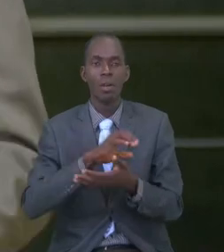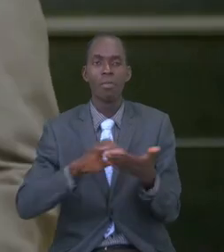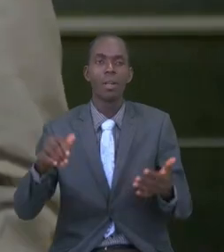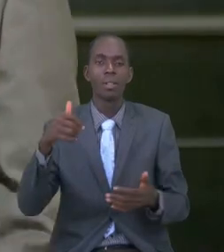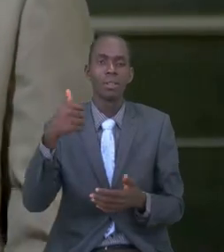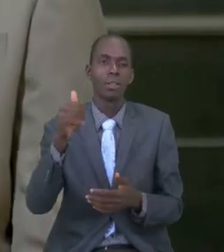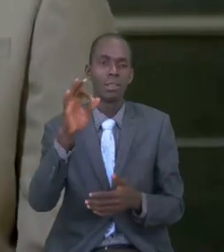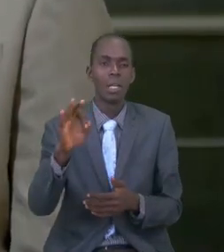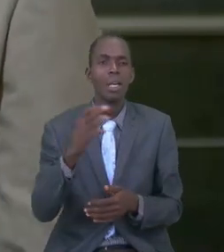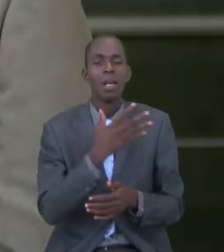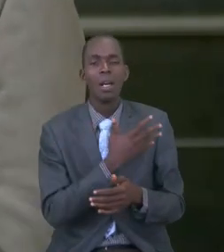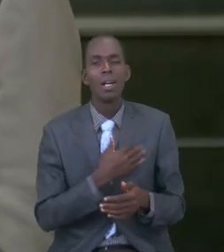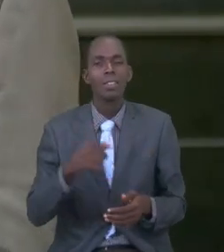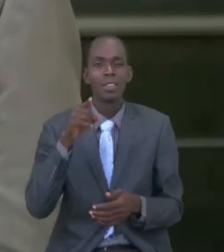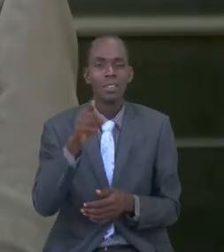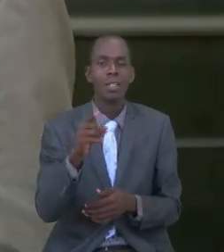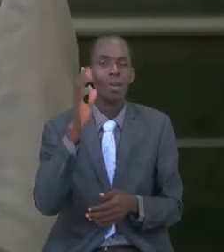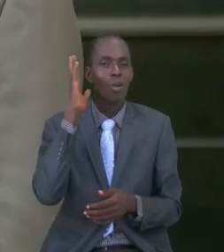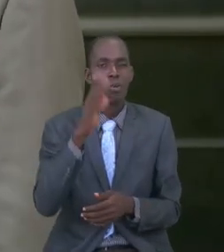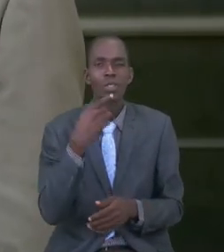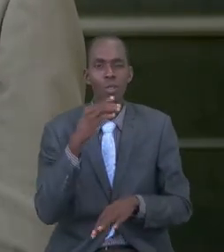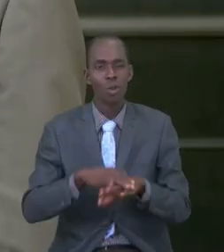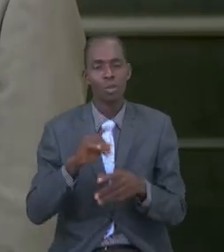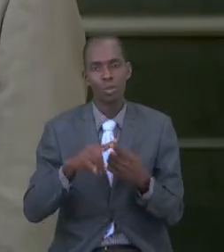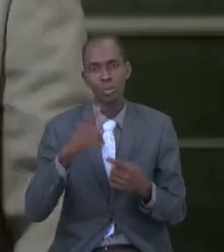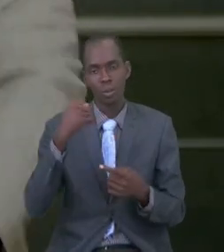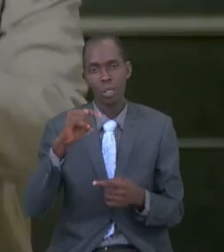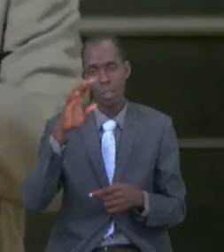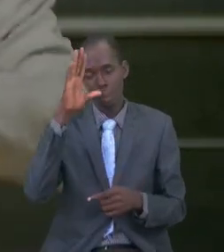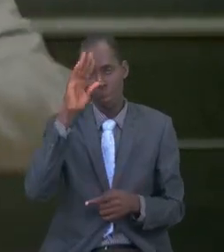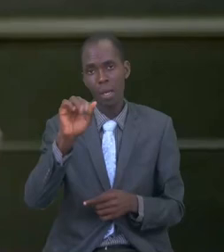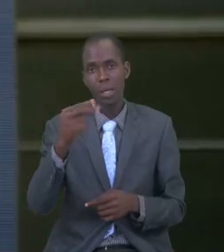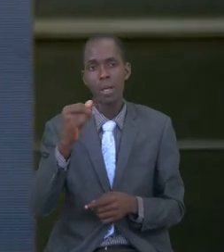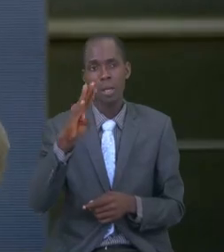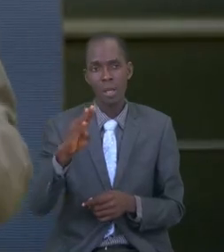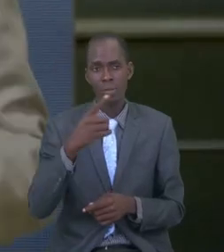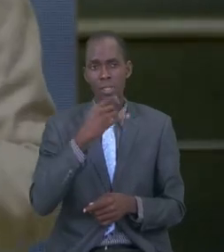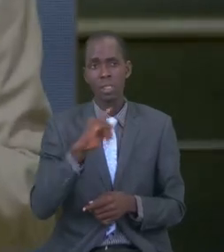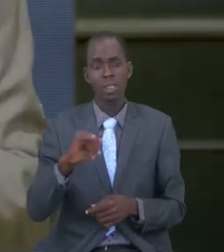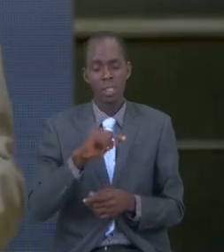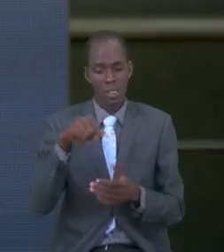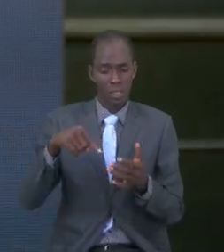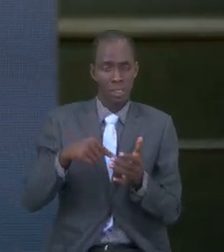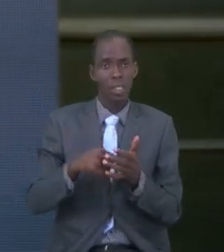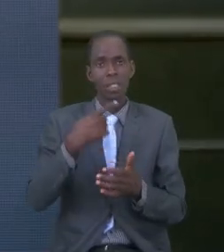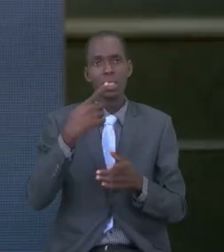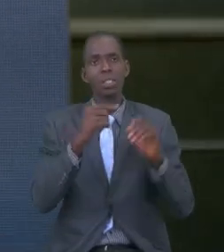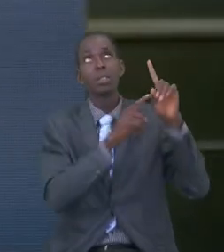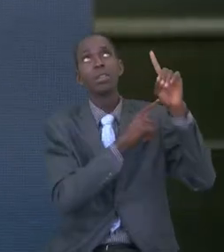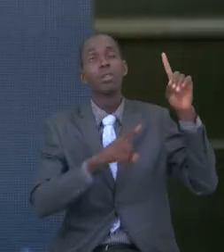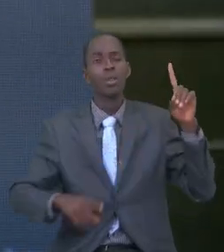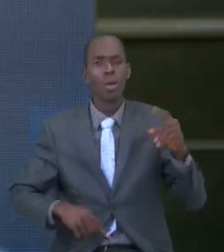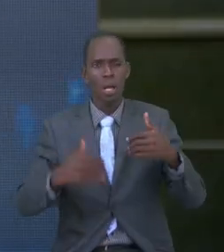thou shalt speak unto him, saying, thus says the Lord, hast